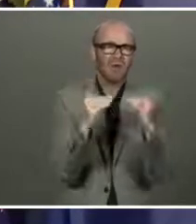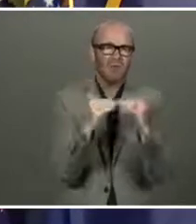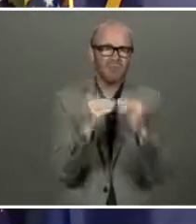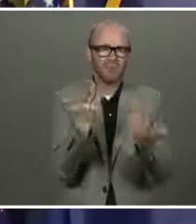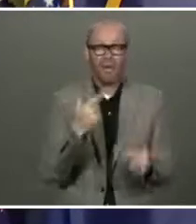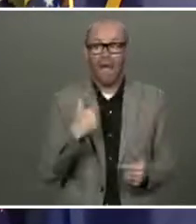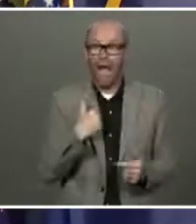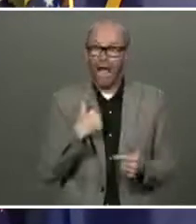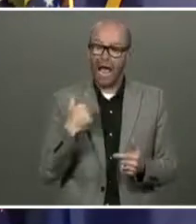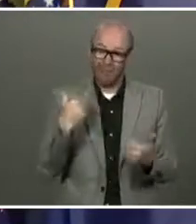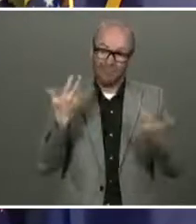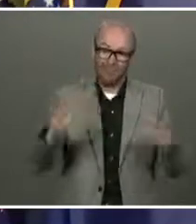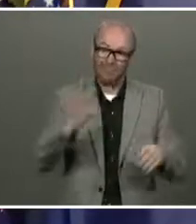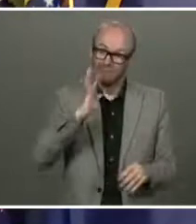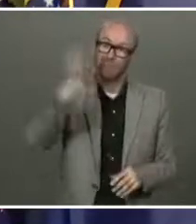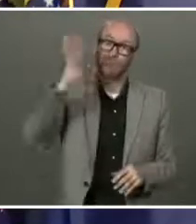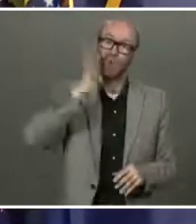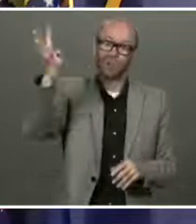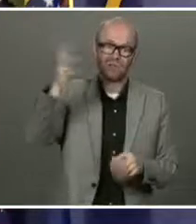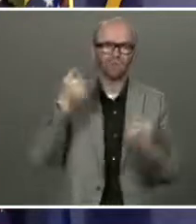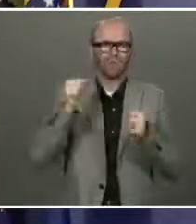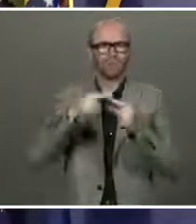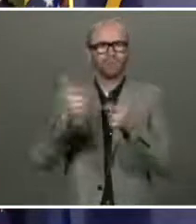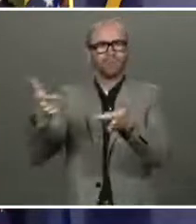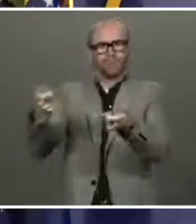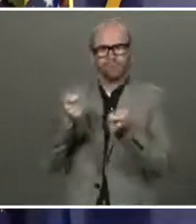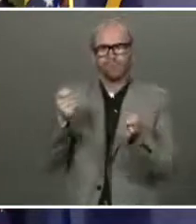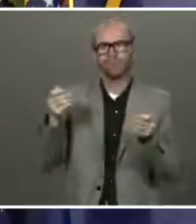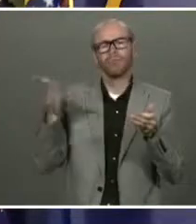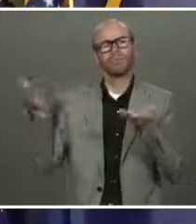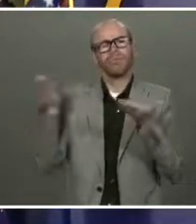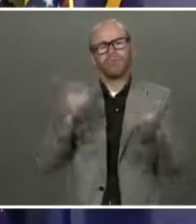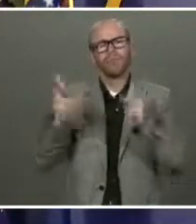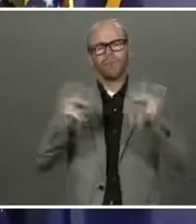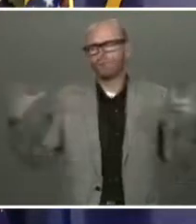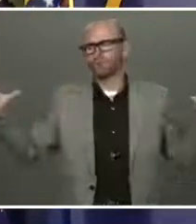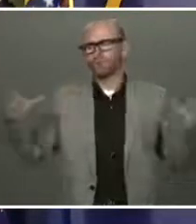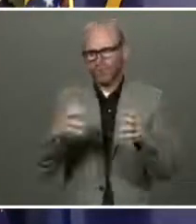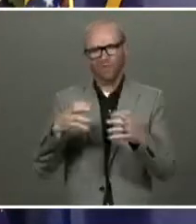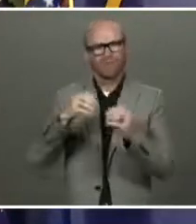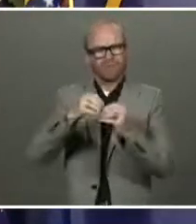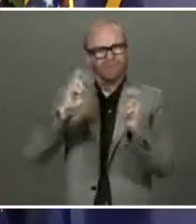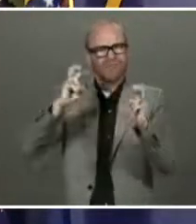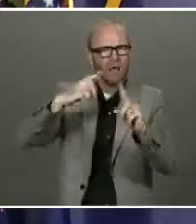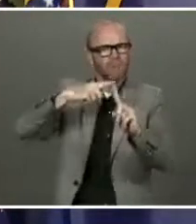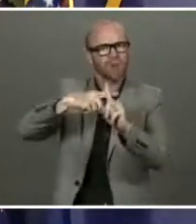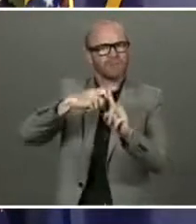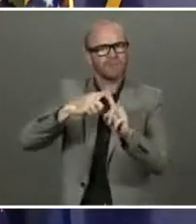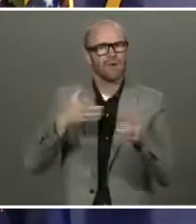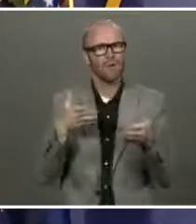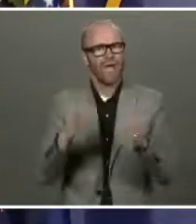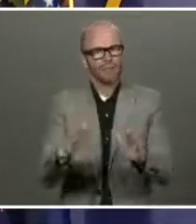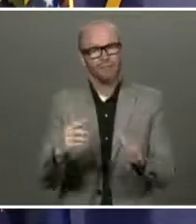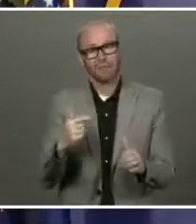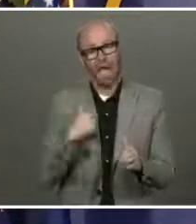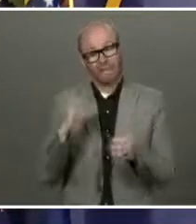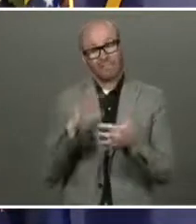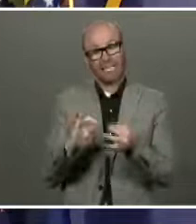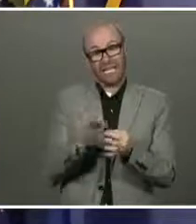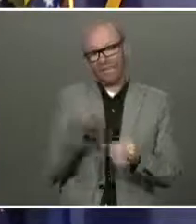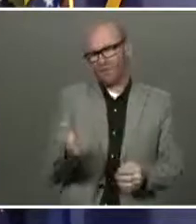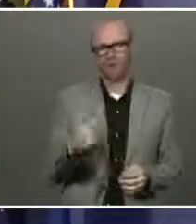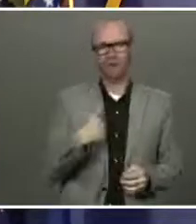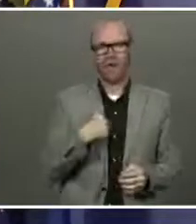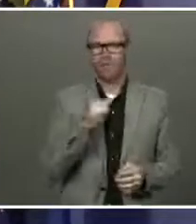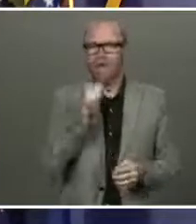been outspoken in trying to bring people together in a positive way. I stated in there that I'm not trying to